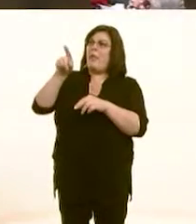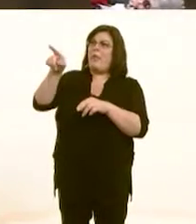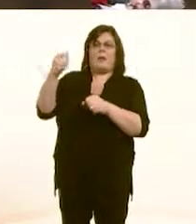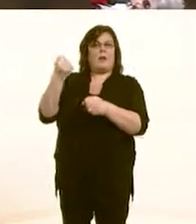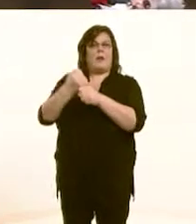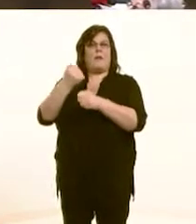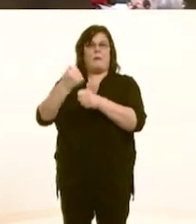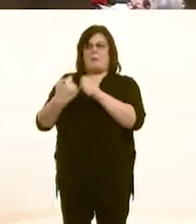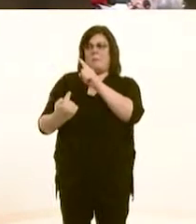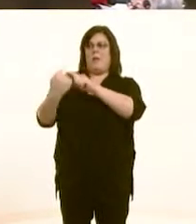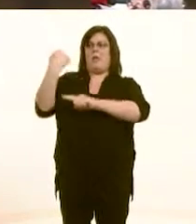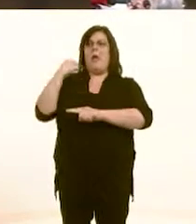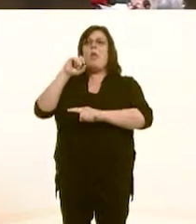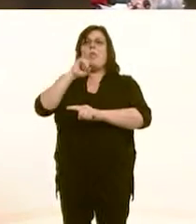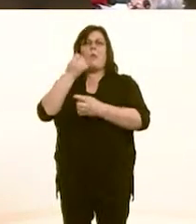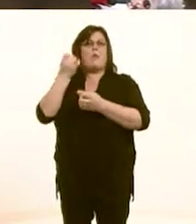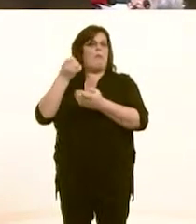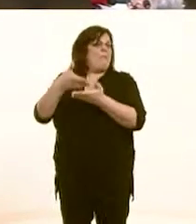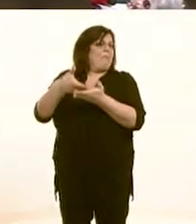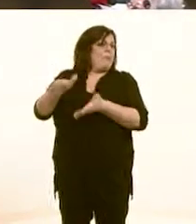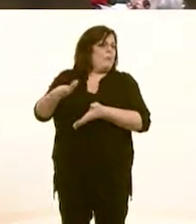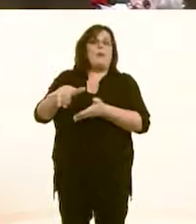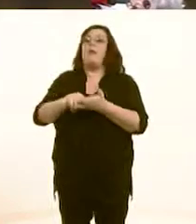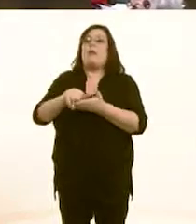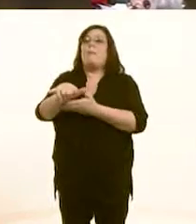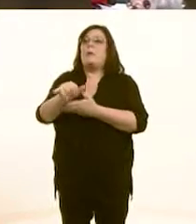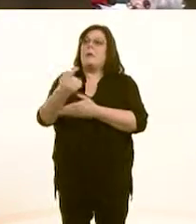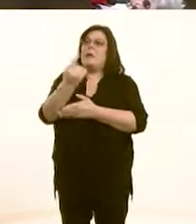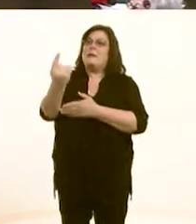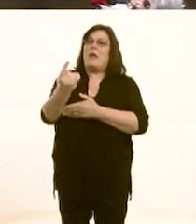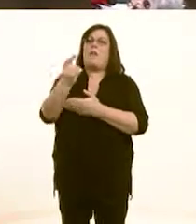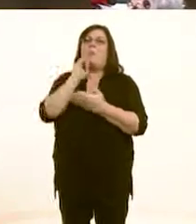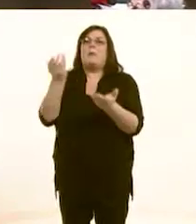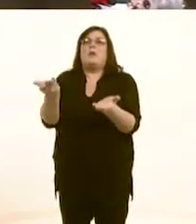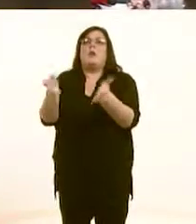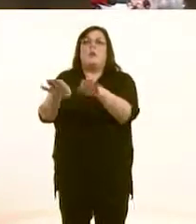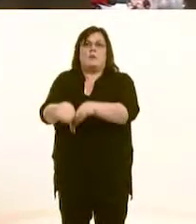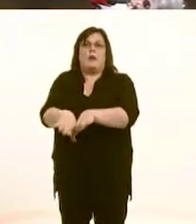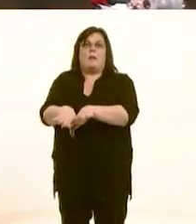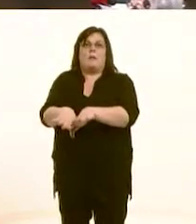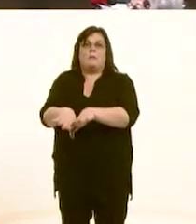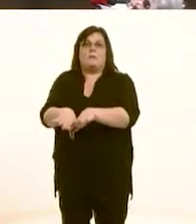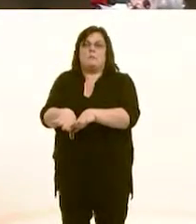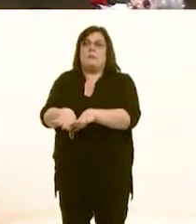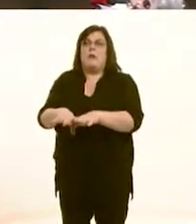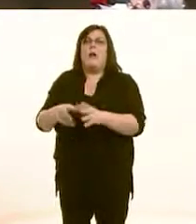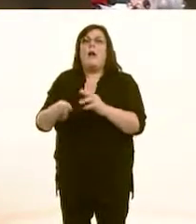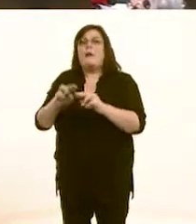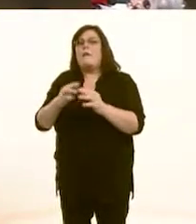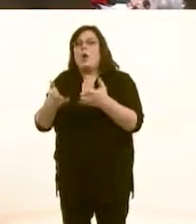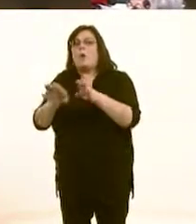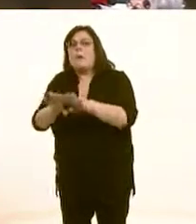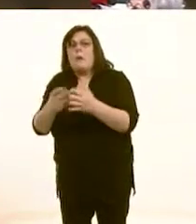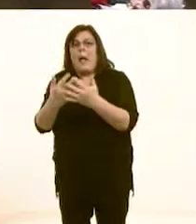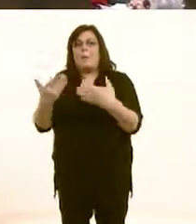agree with me, they would have abandoned the airport, and by now the airport would be shut? Yeah. And if that was the consequence, yeah,